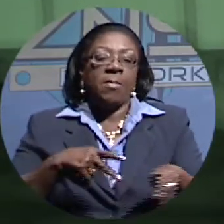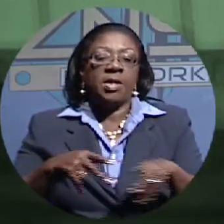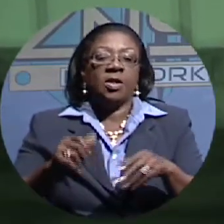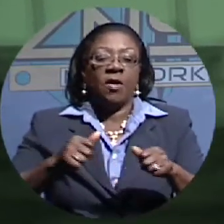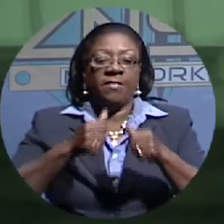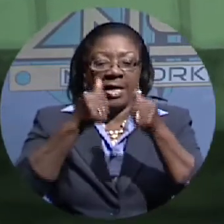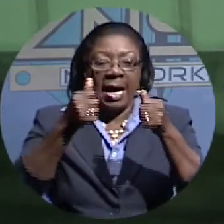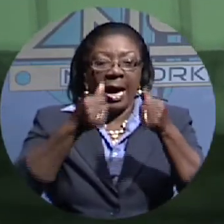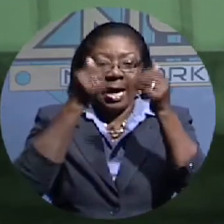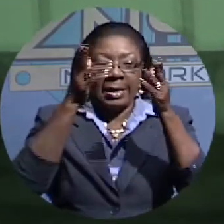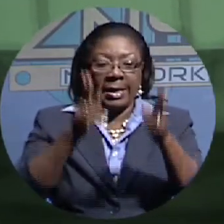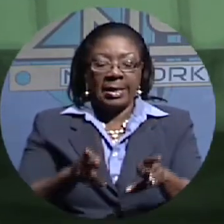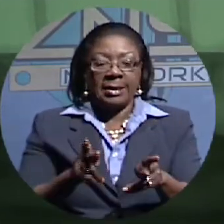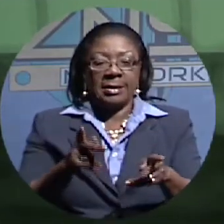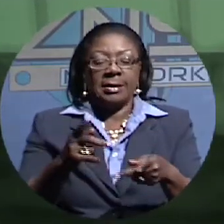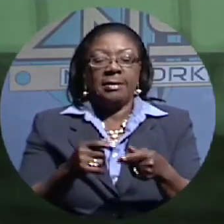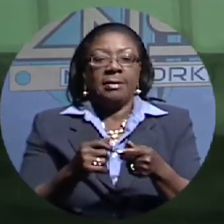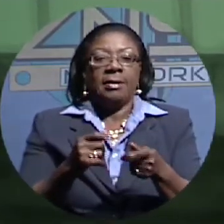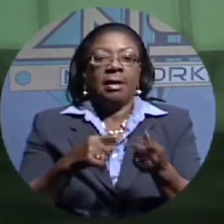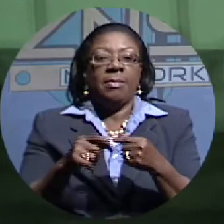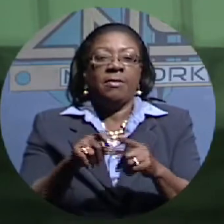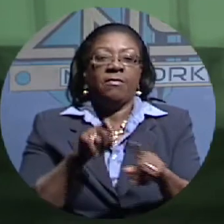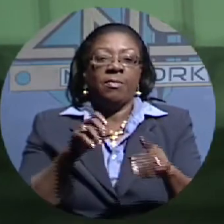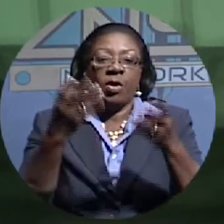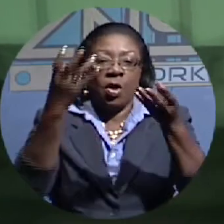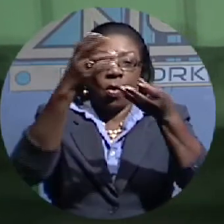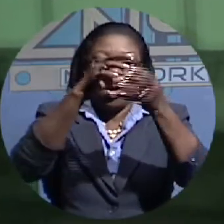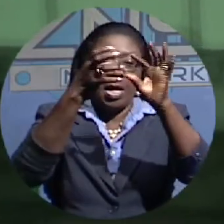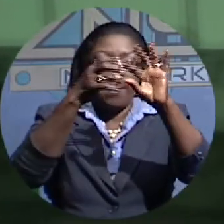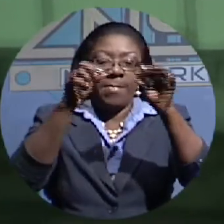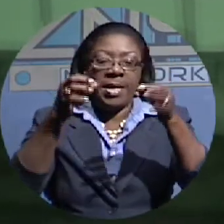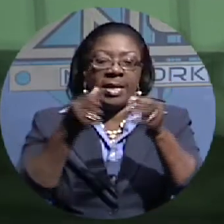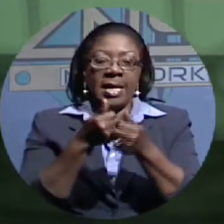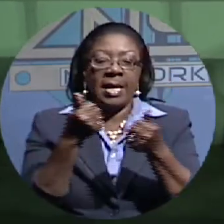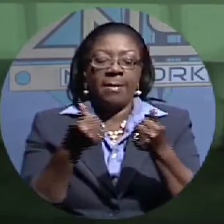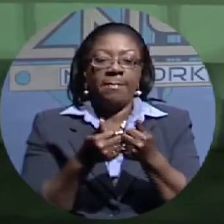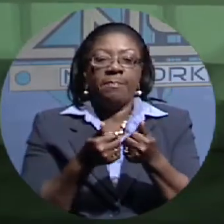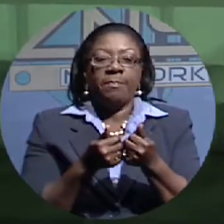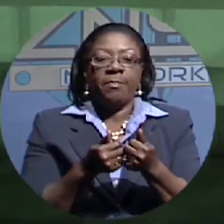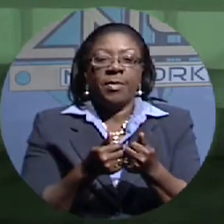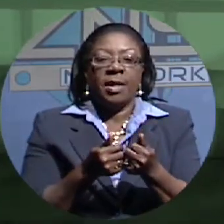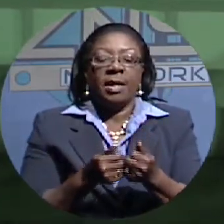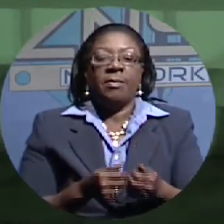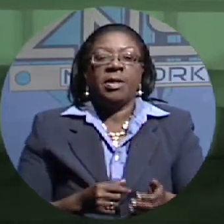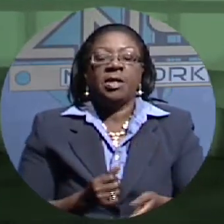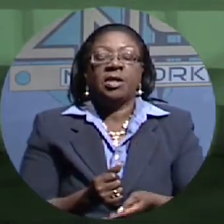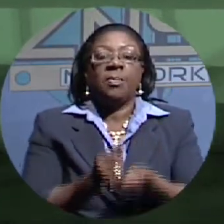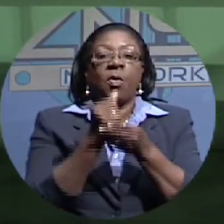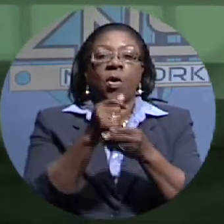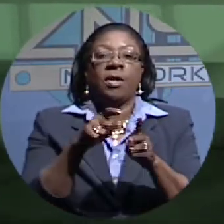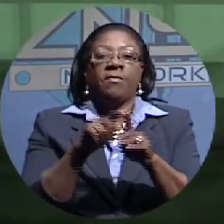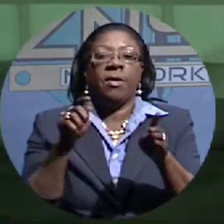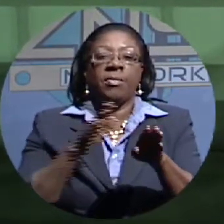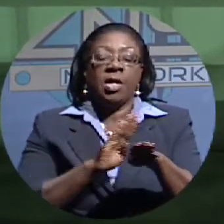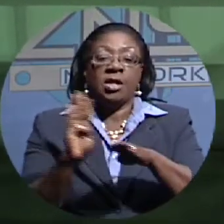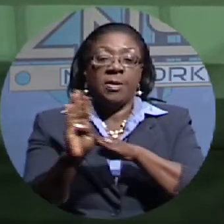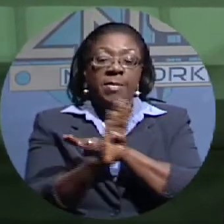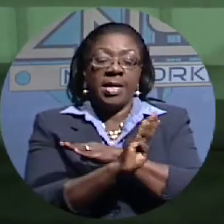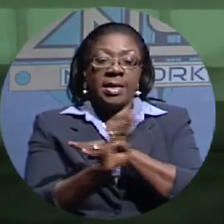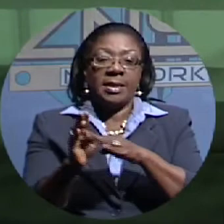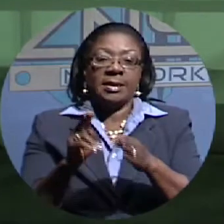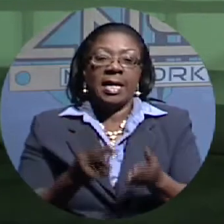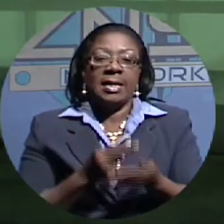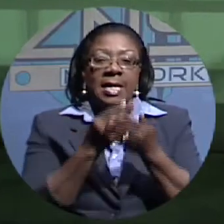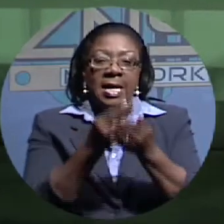CARIFTA, coming off the heels of the Olympic Games, and with the diaspora of support from the Jamaicans and the